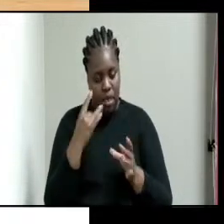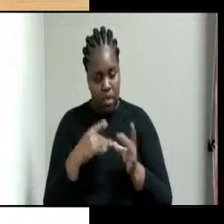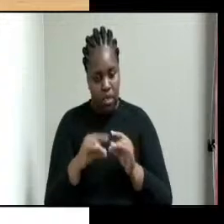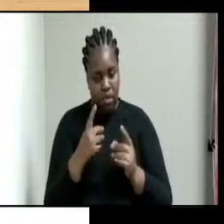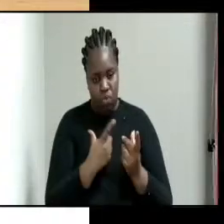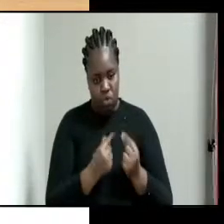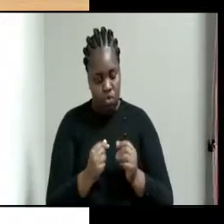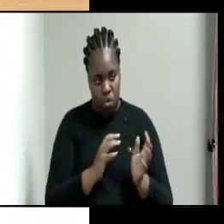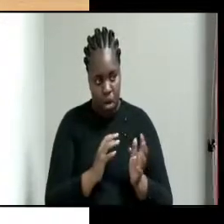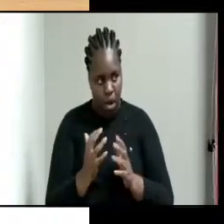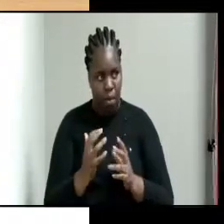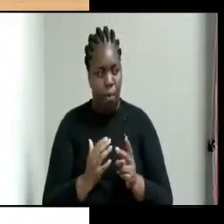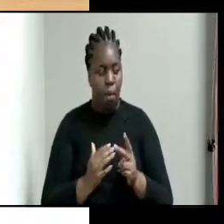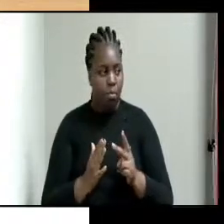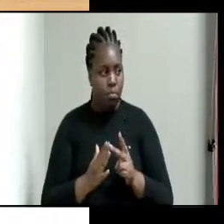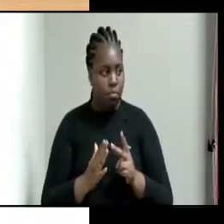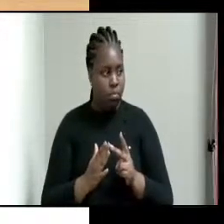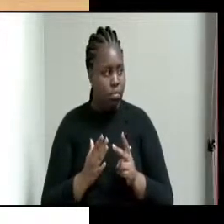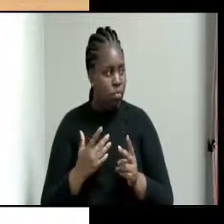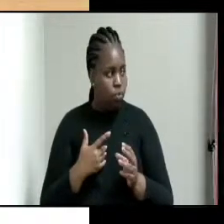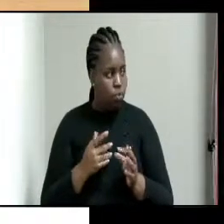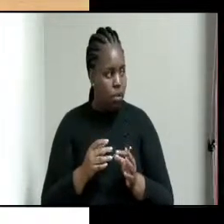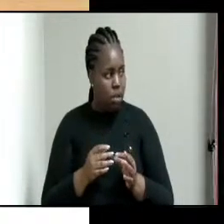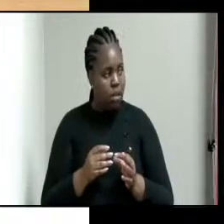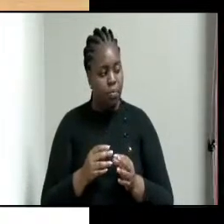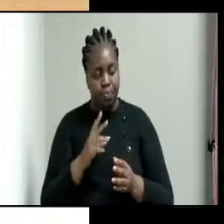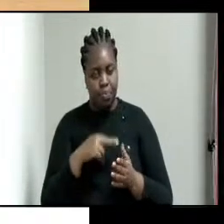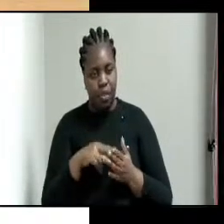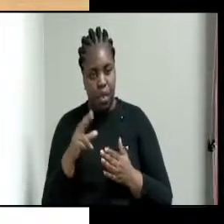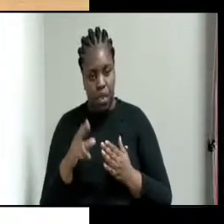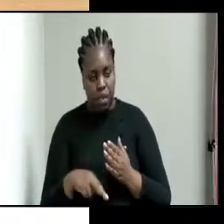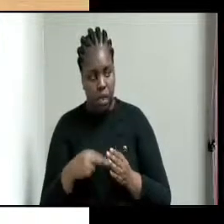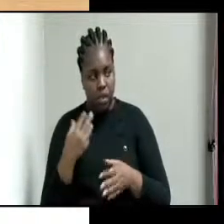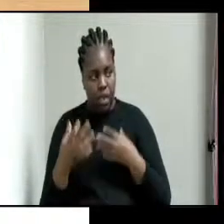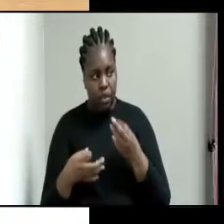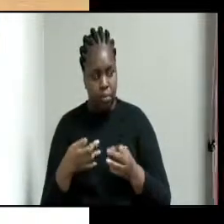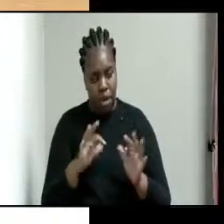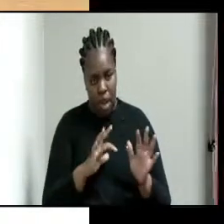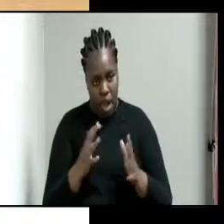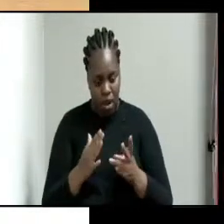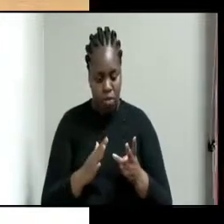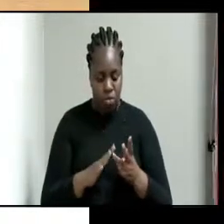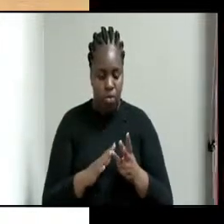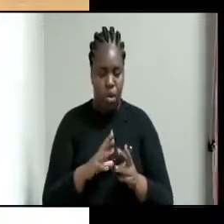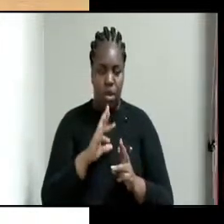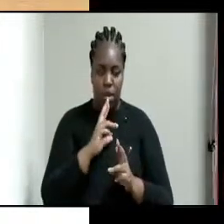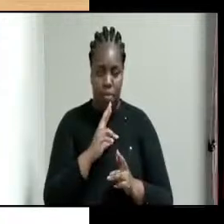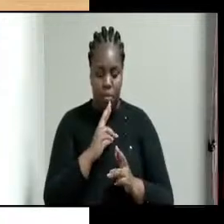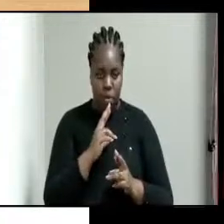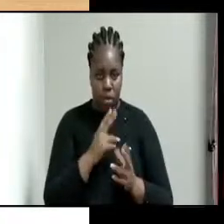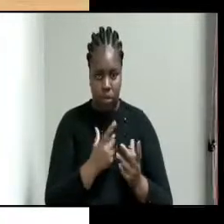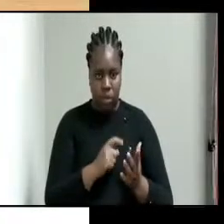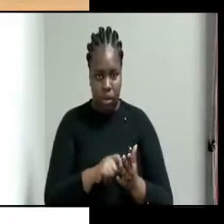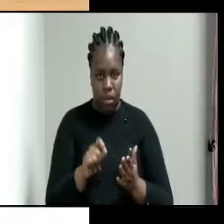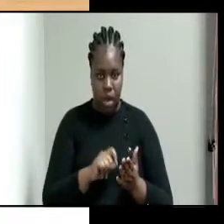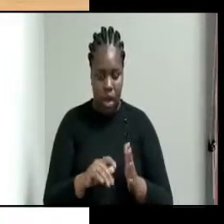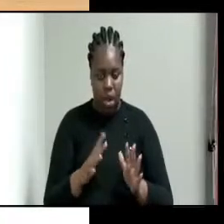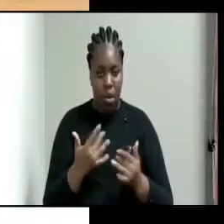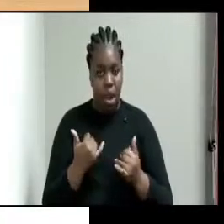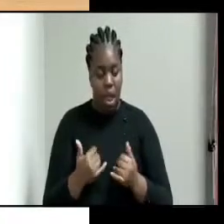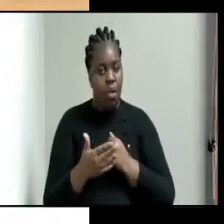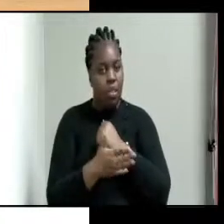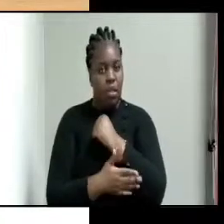MODA, how to interpret the results, and how to write the report. So now the country has